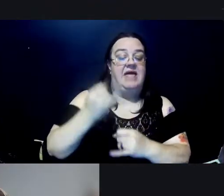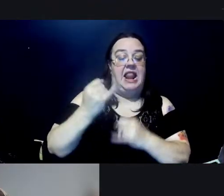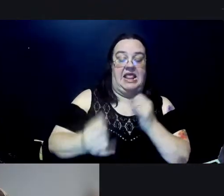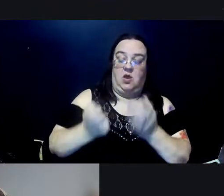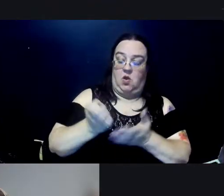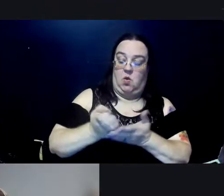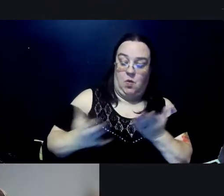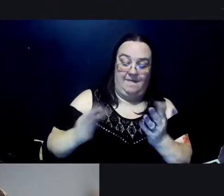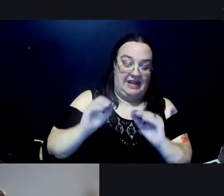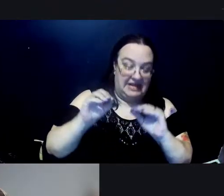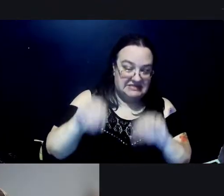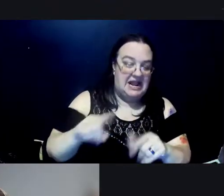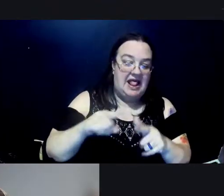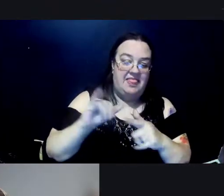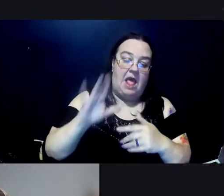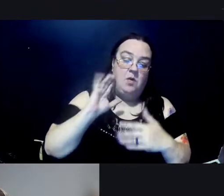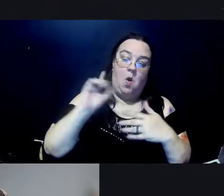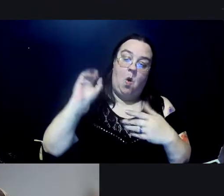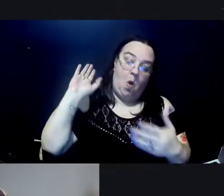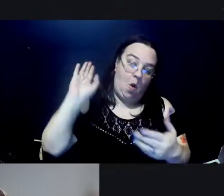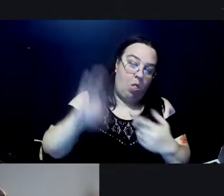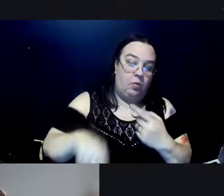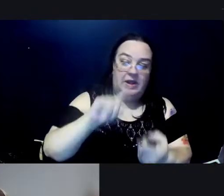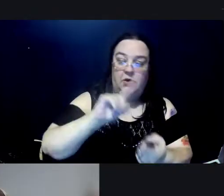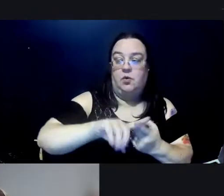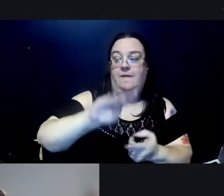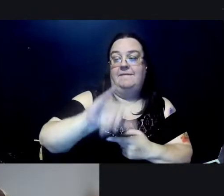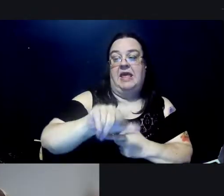to May 29th, 2026.